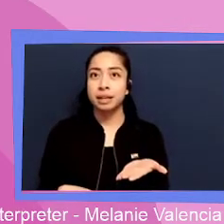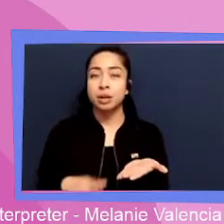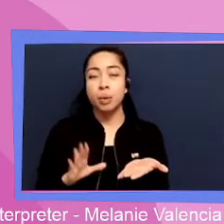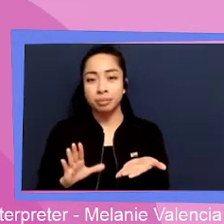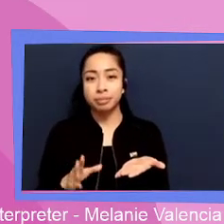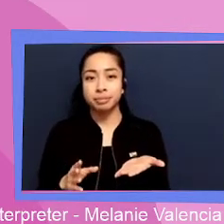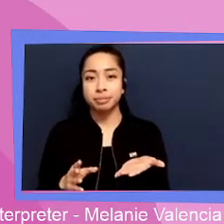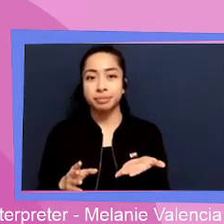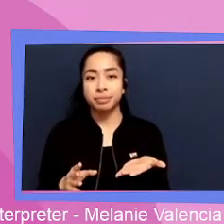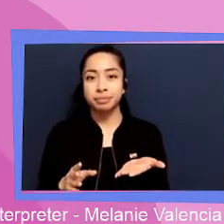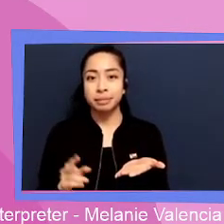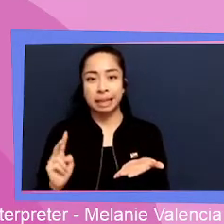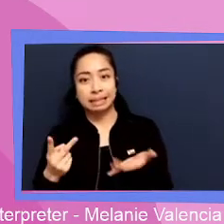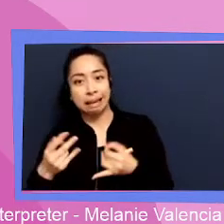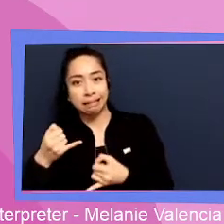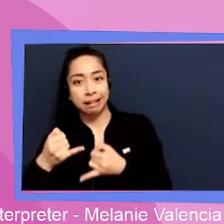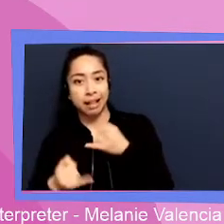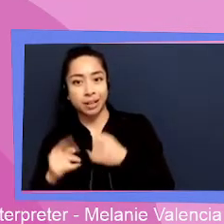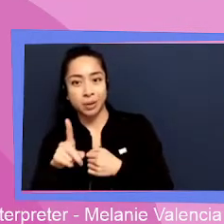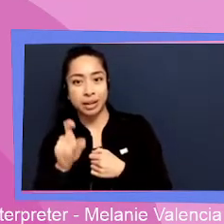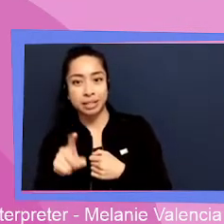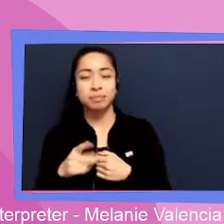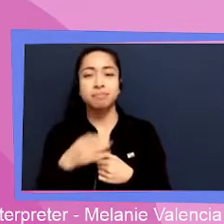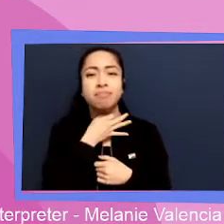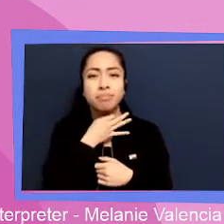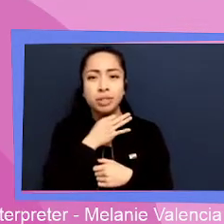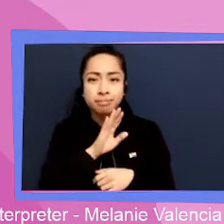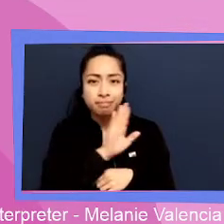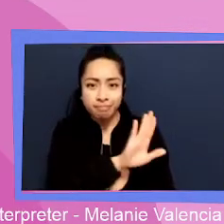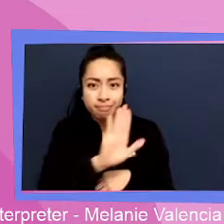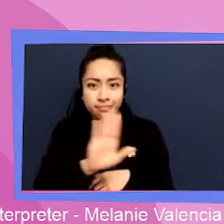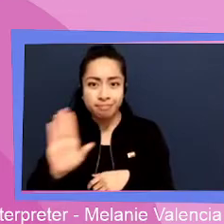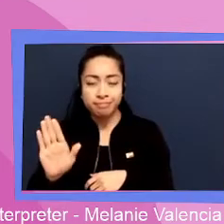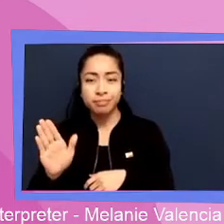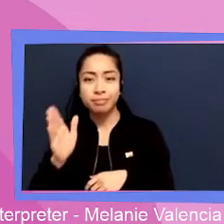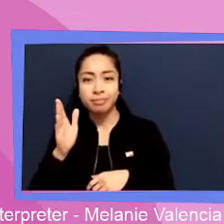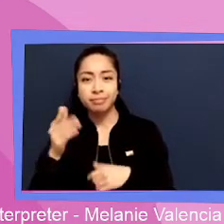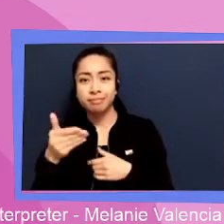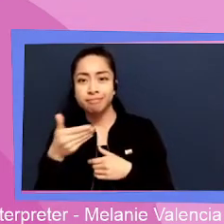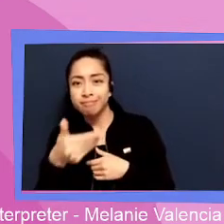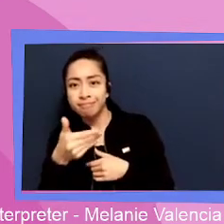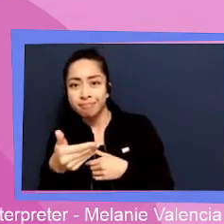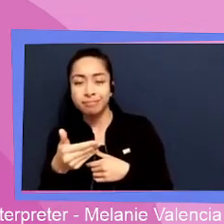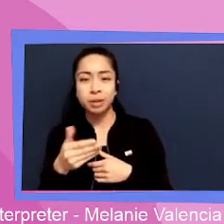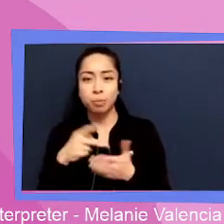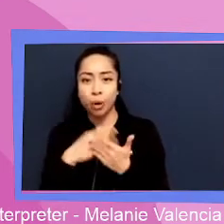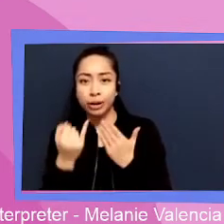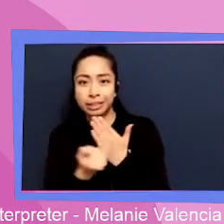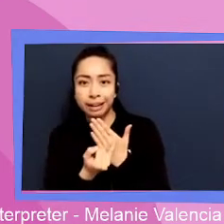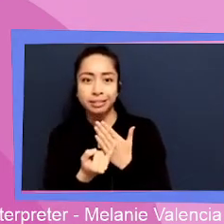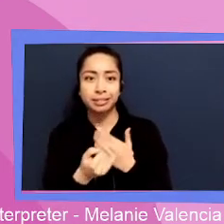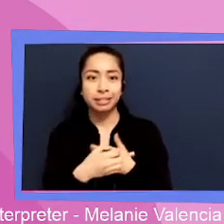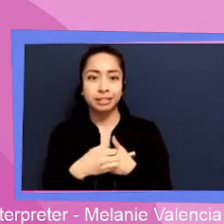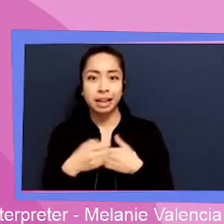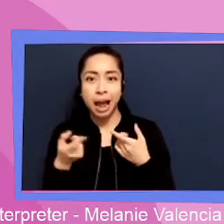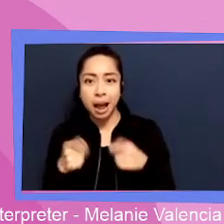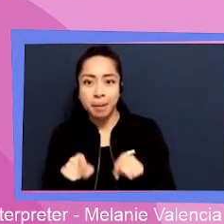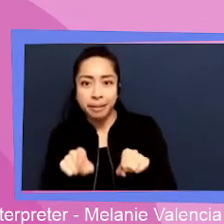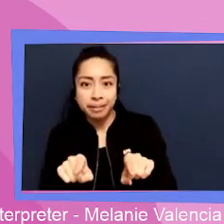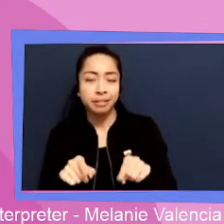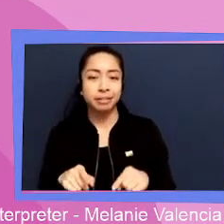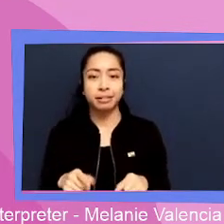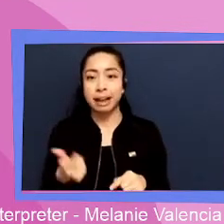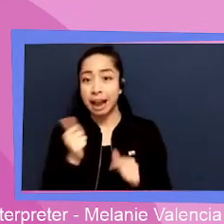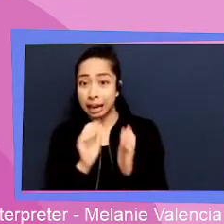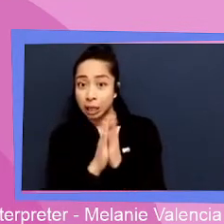last, hear from each of you about any upcoming projects that are coming up, any books we should put